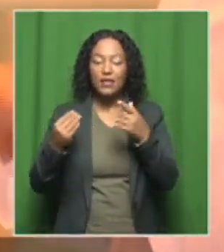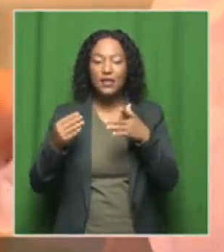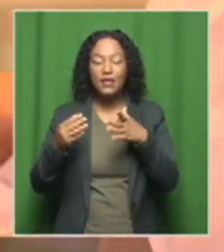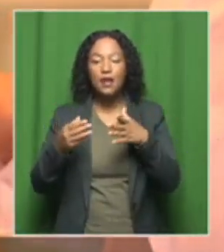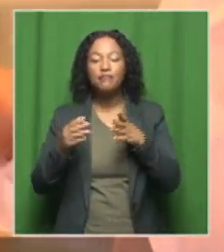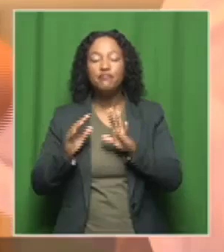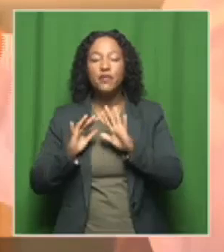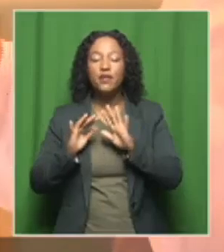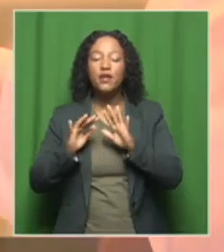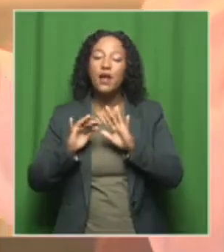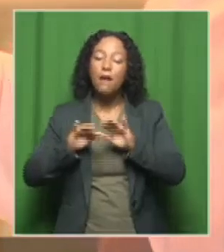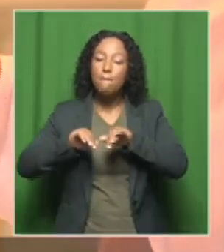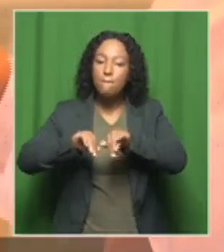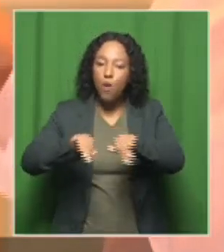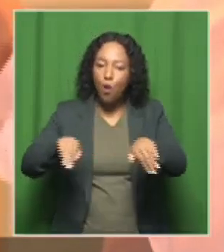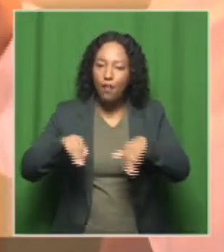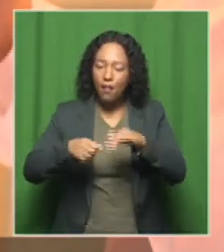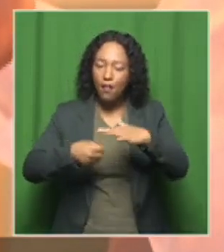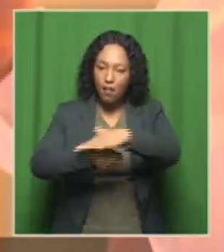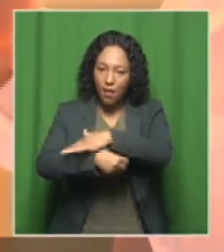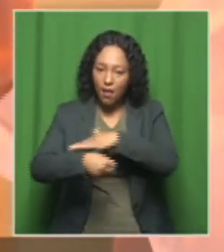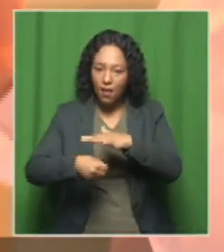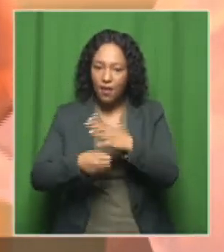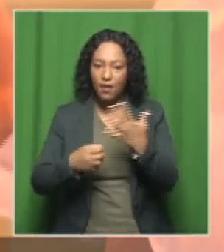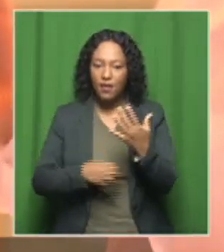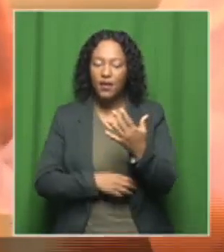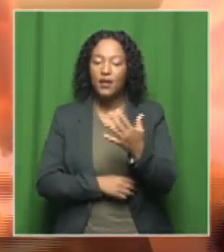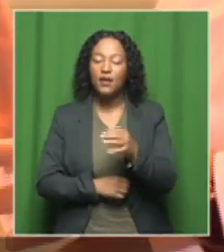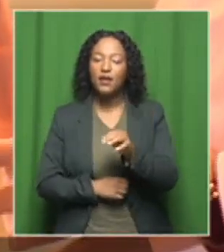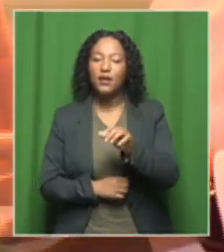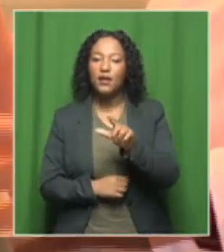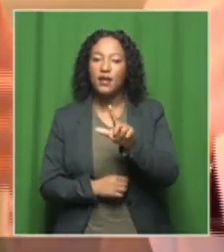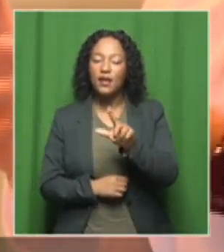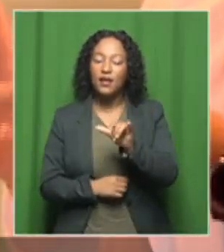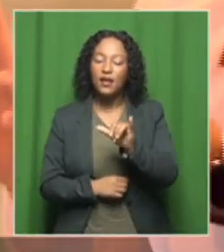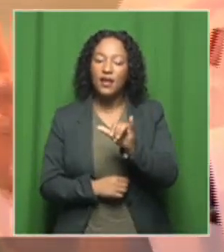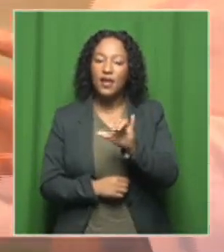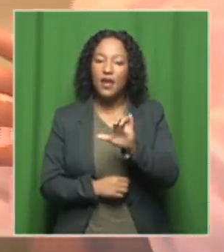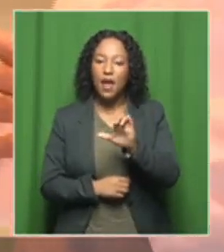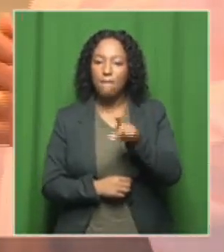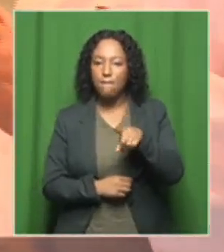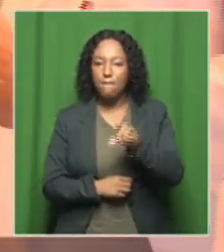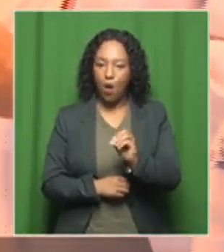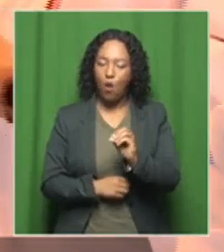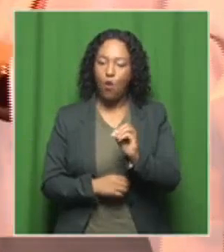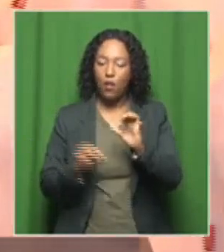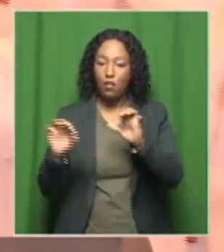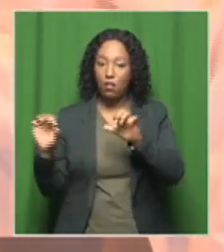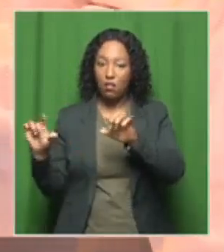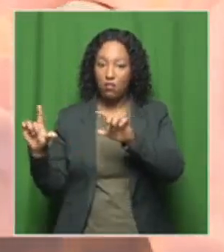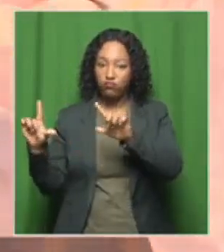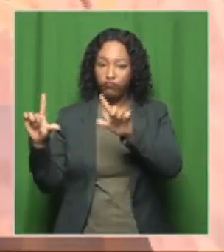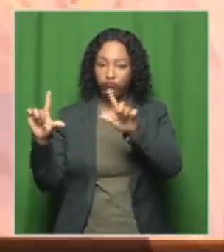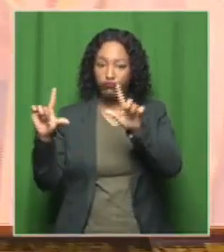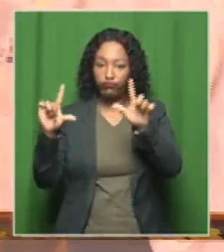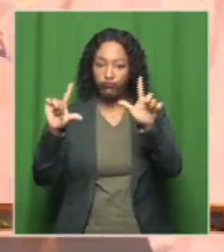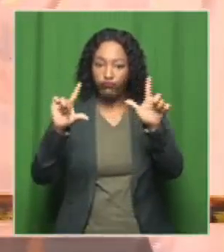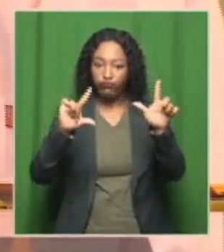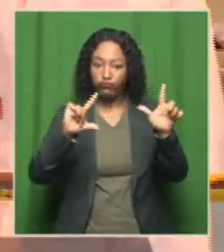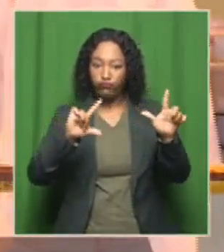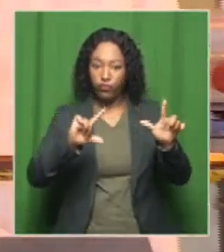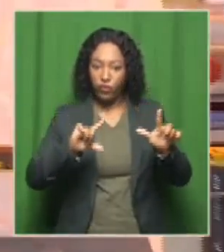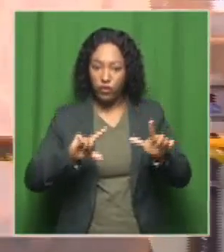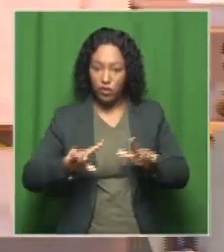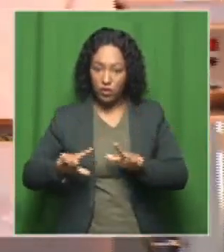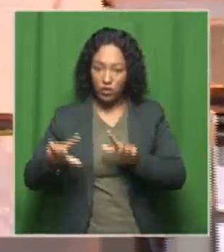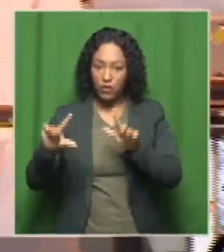magic is happening. For just a short while, I'm going to ask Leanne to just take you down and show you what is happening right now. This is the reactor at